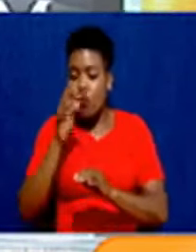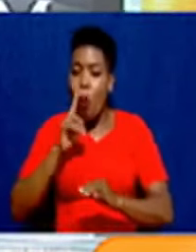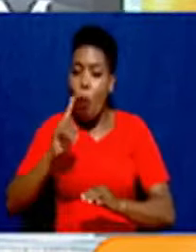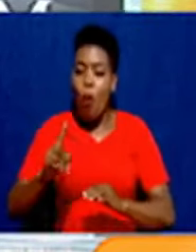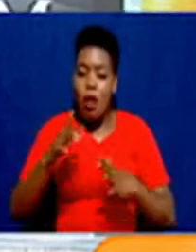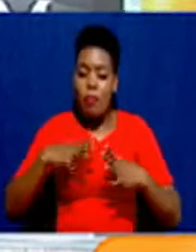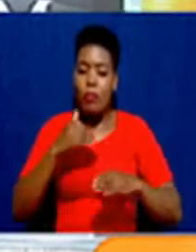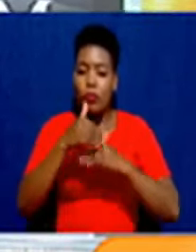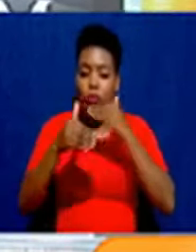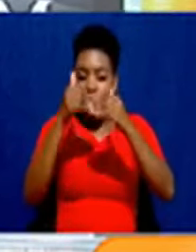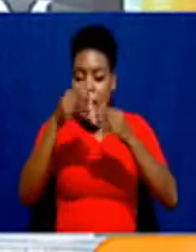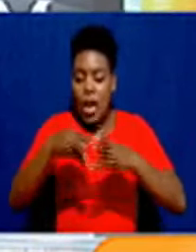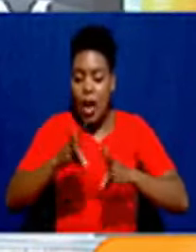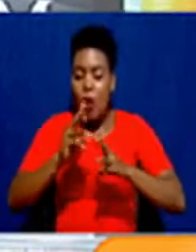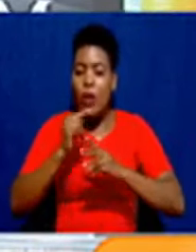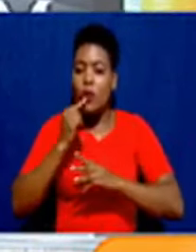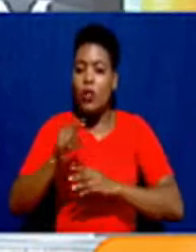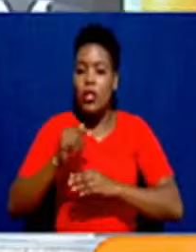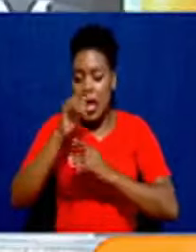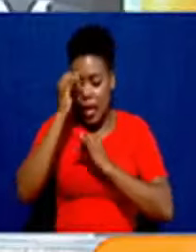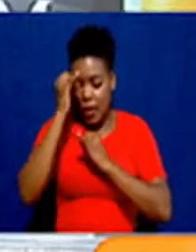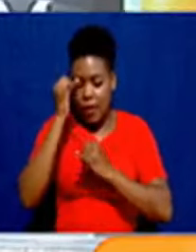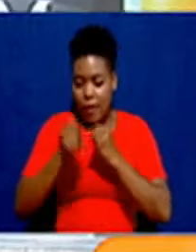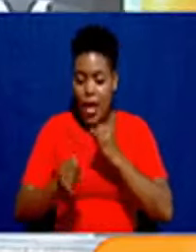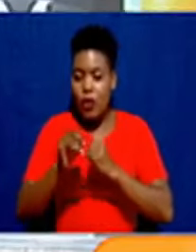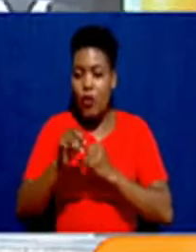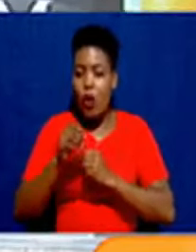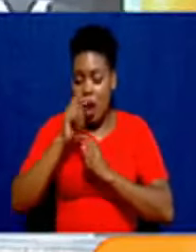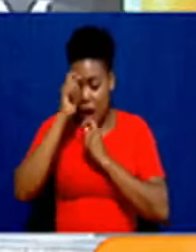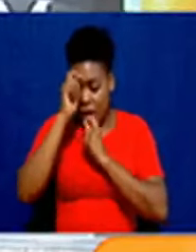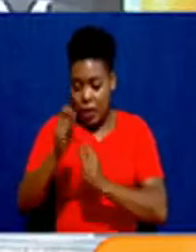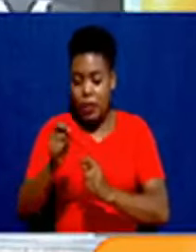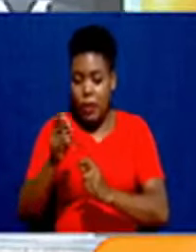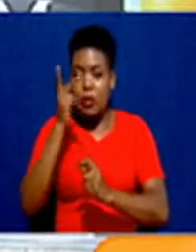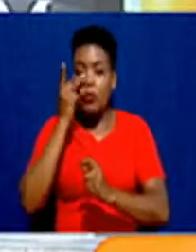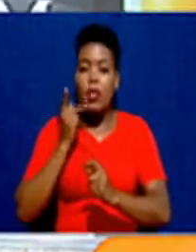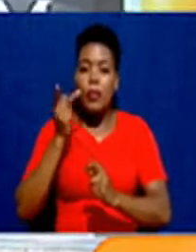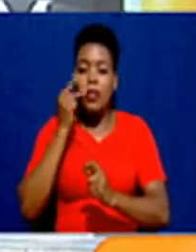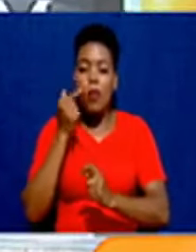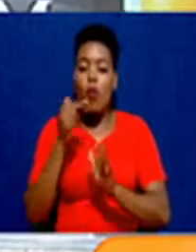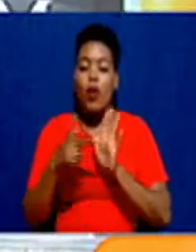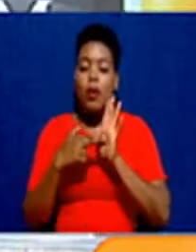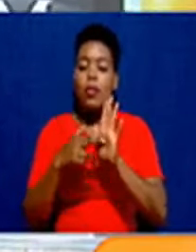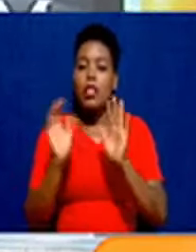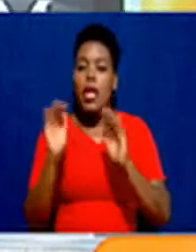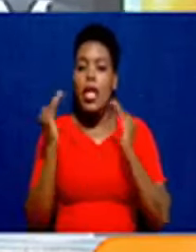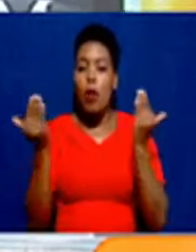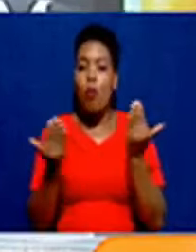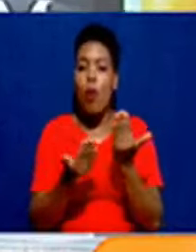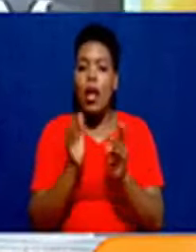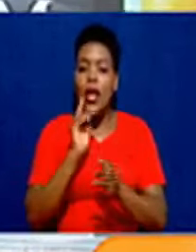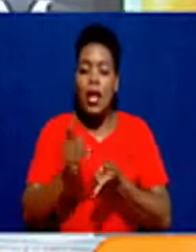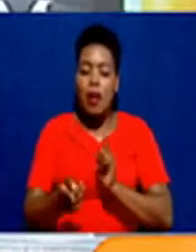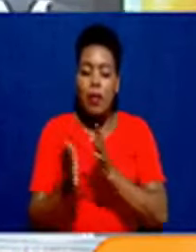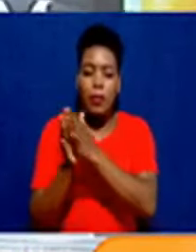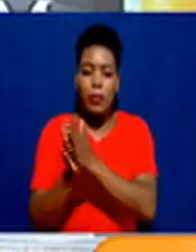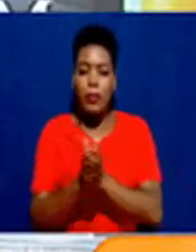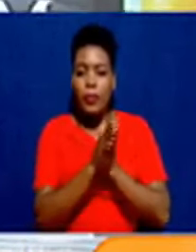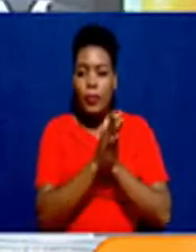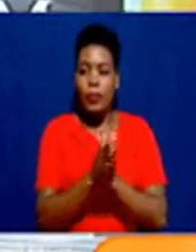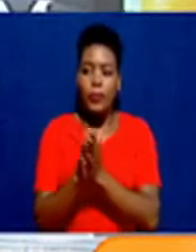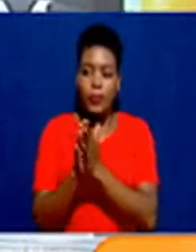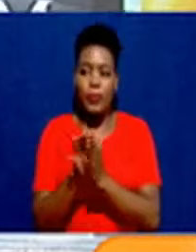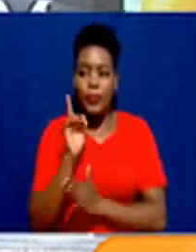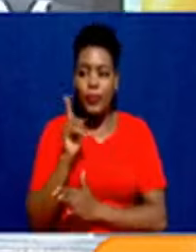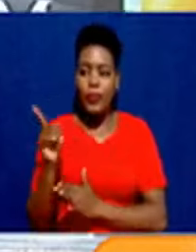Ruto as a way of paying tribute to the athletics giant who died in an accident. Serfine Achieng Ouma gives you